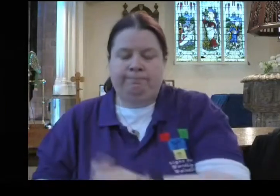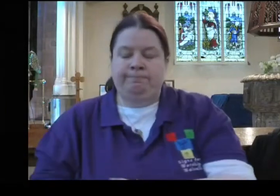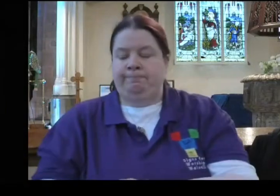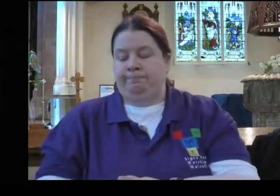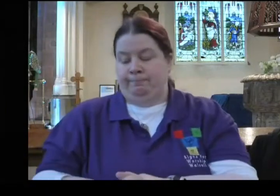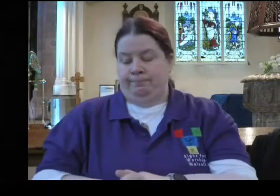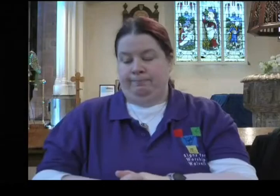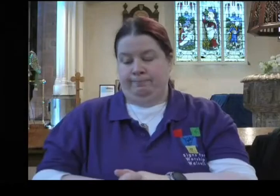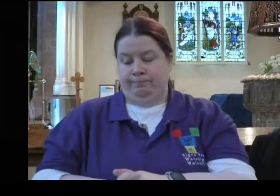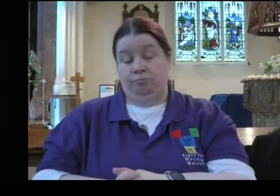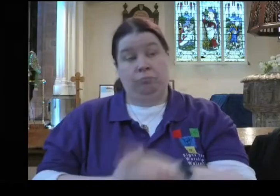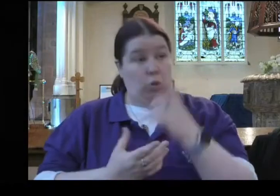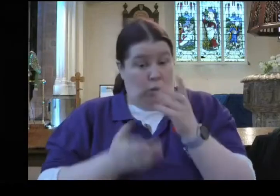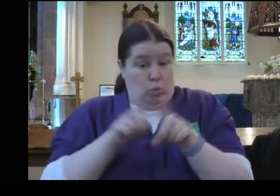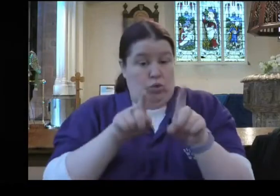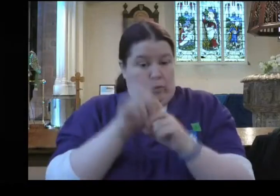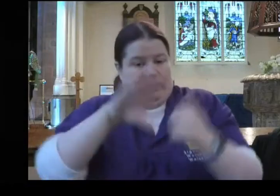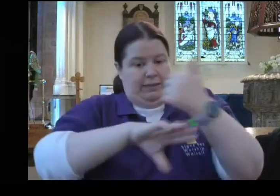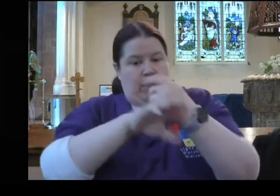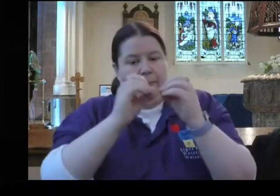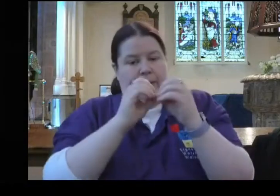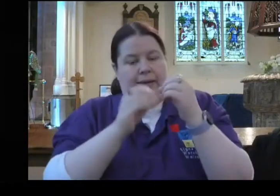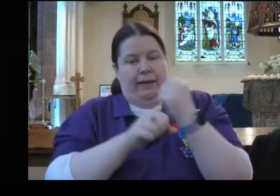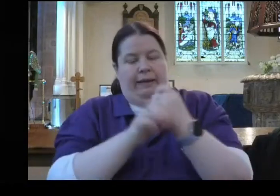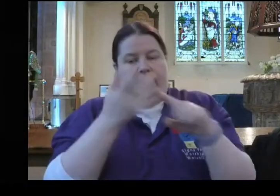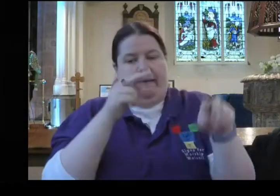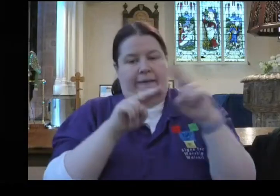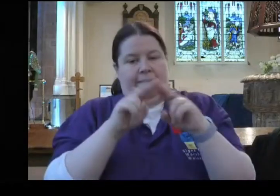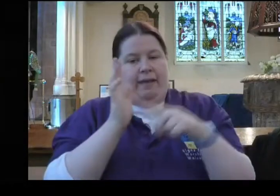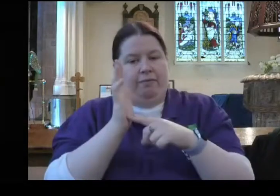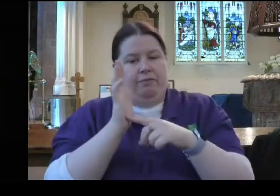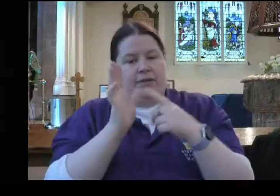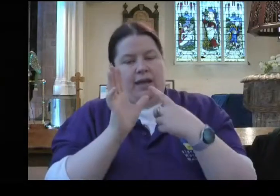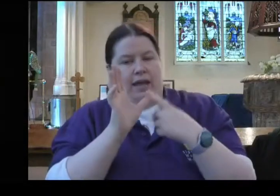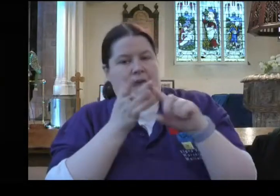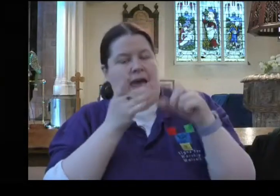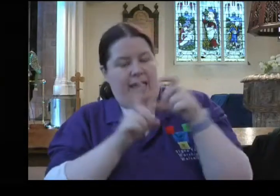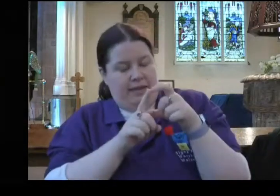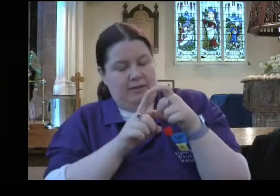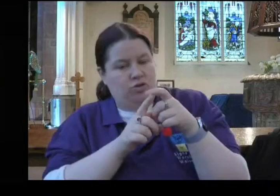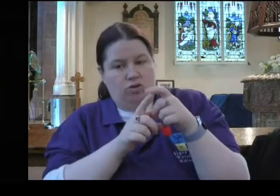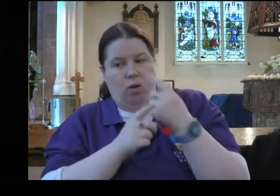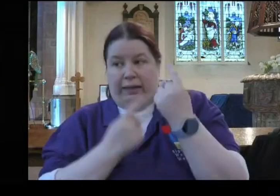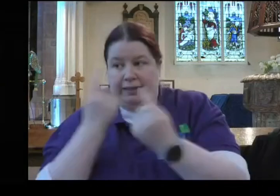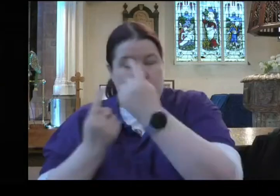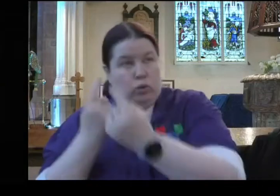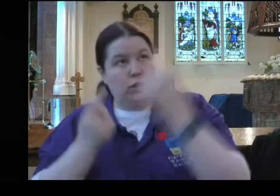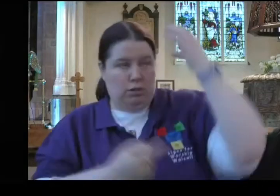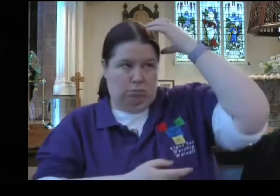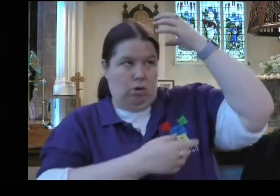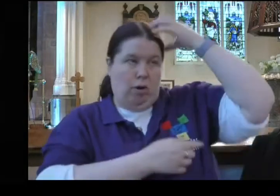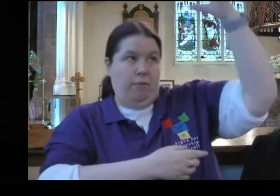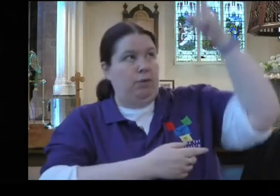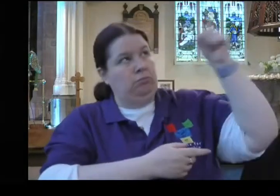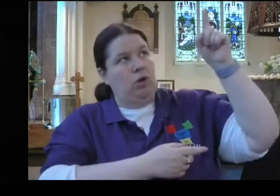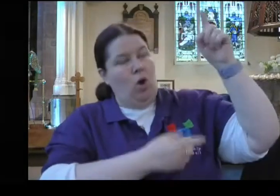you can offer us gift aid. You don't pay any extra on that. The government gives us the money for that. So there's loads of different ways you can give.